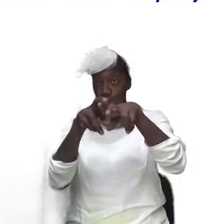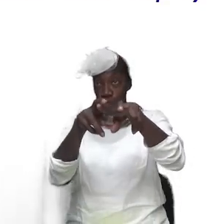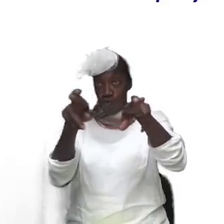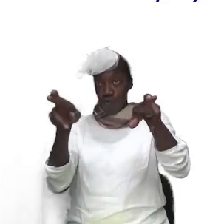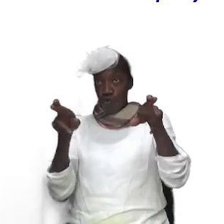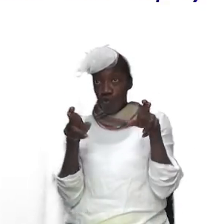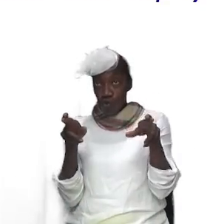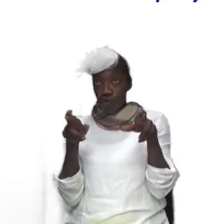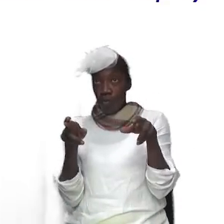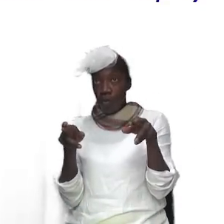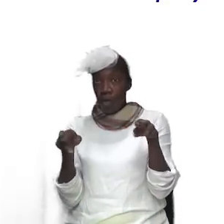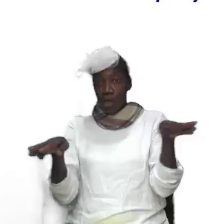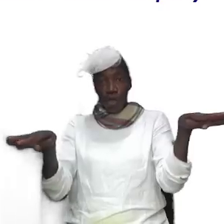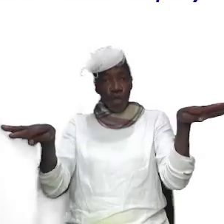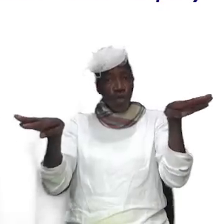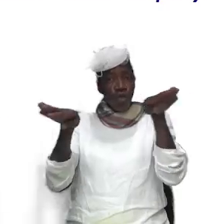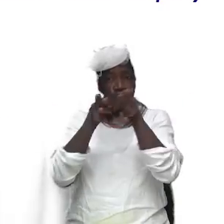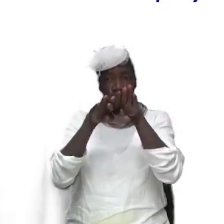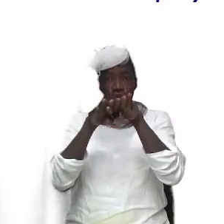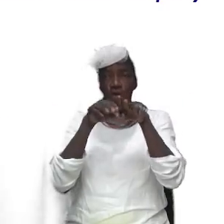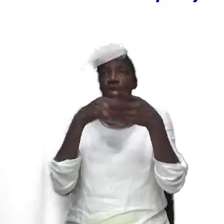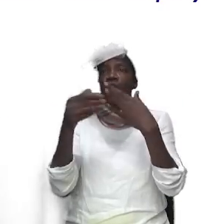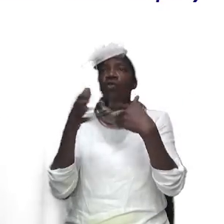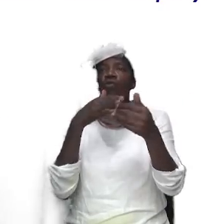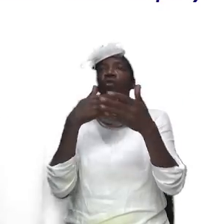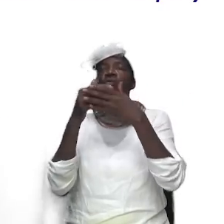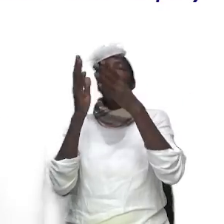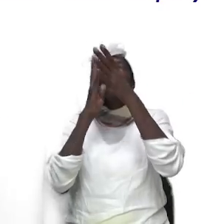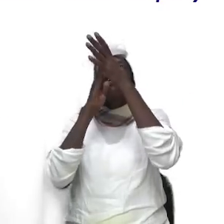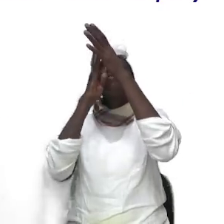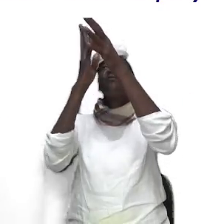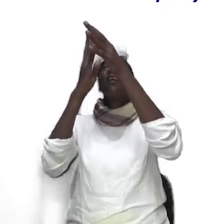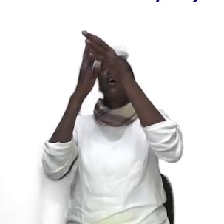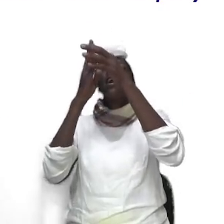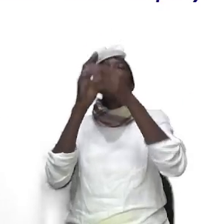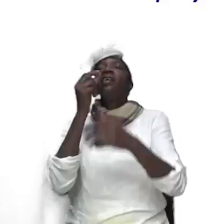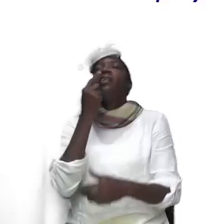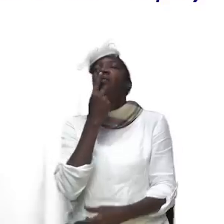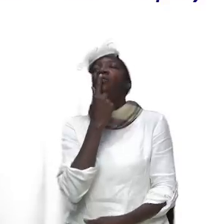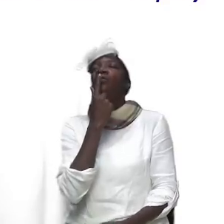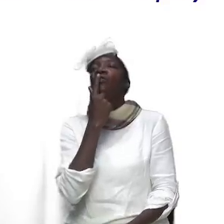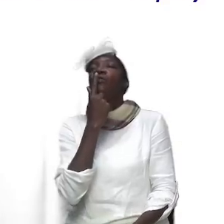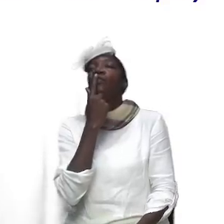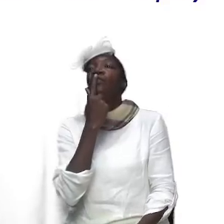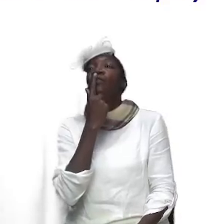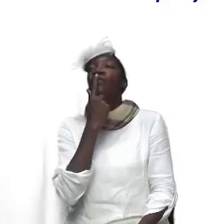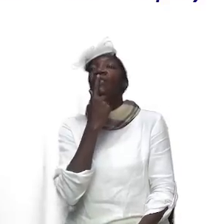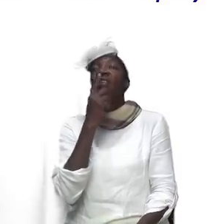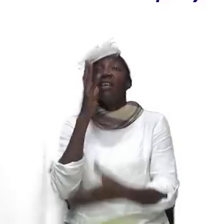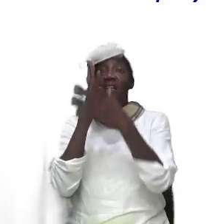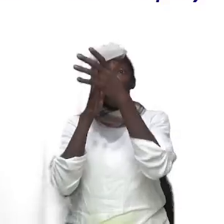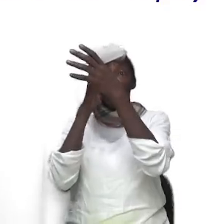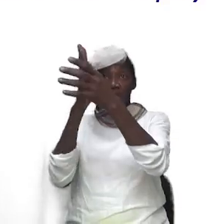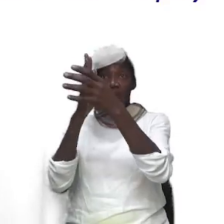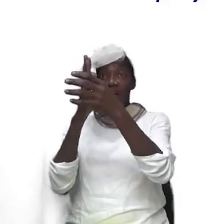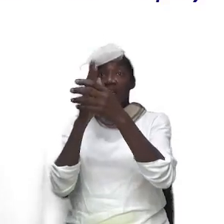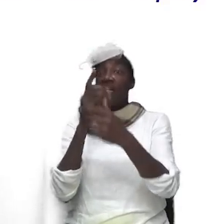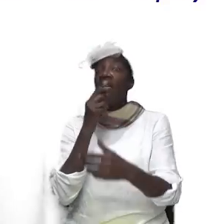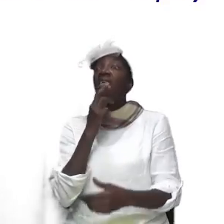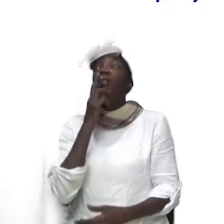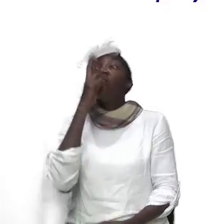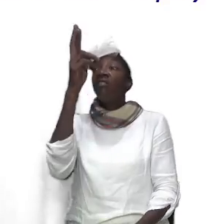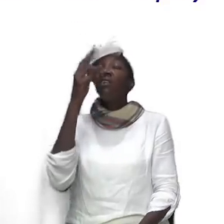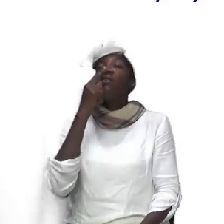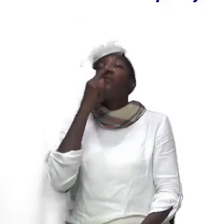room, and when you have shut the door, pray to your Father in secret, and your Father who sees in secret will repay